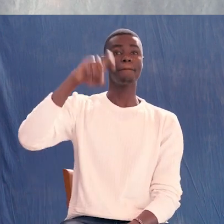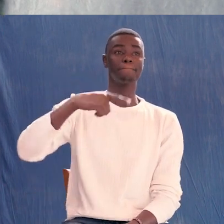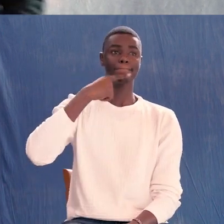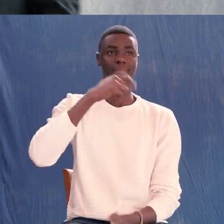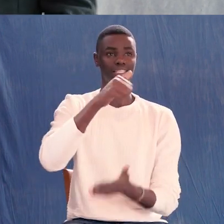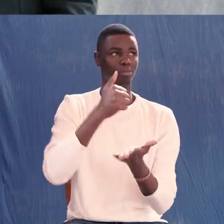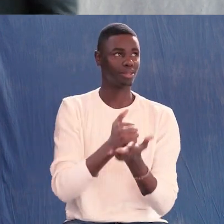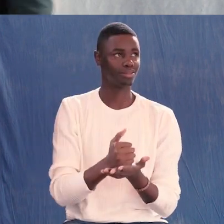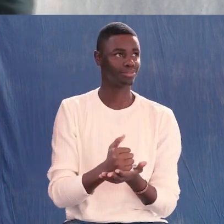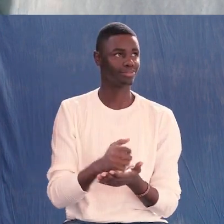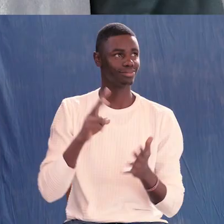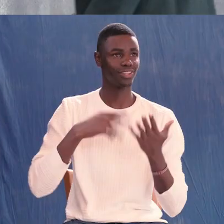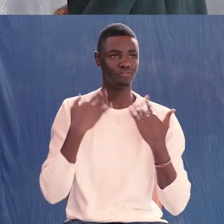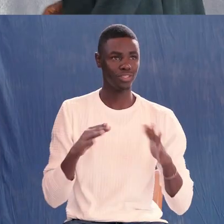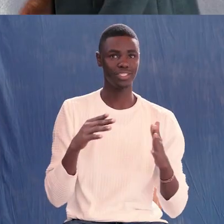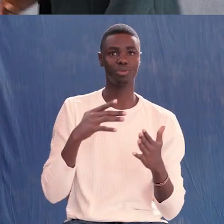at that point.